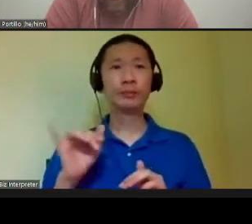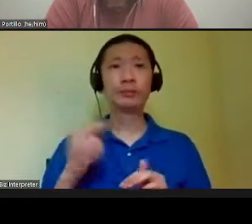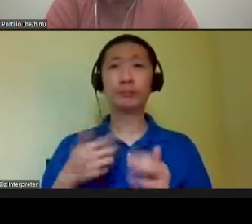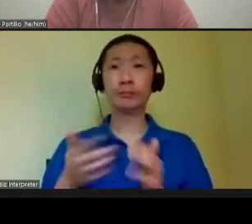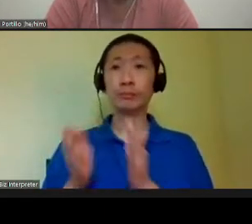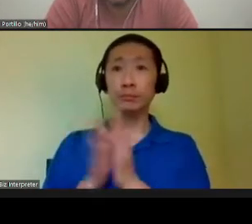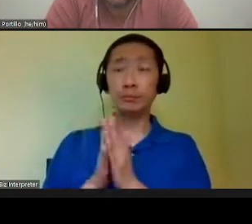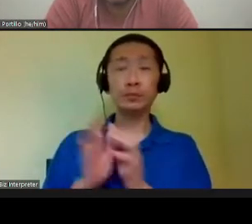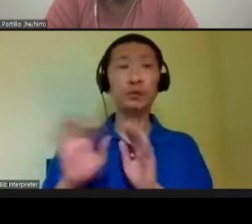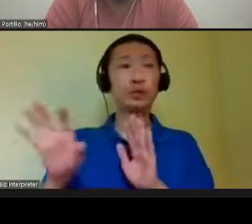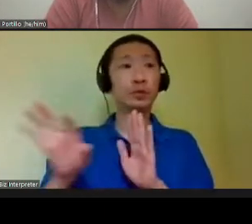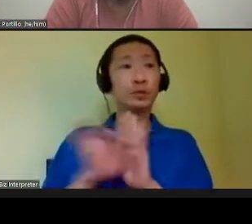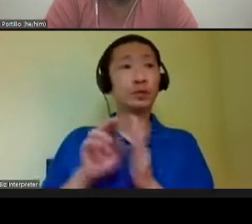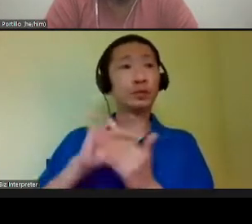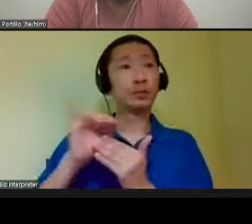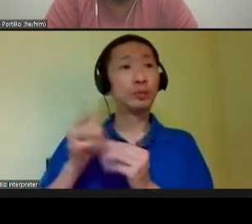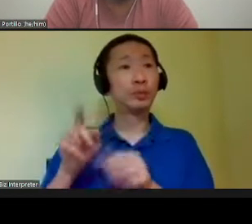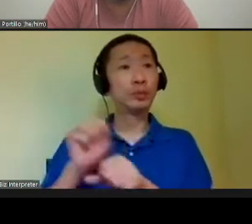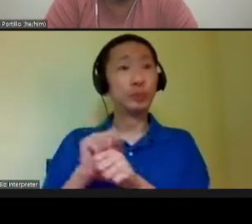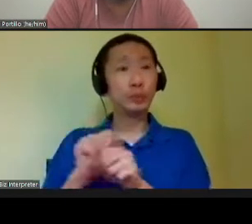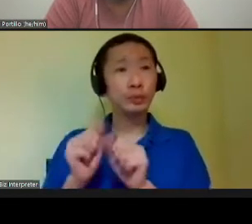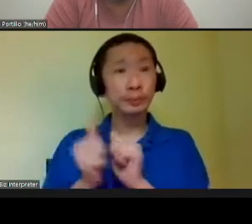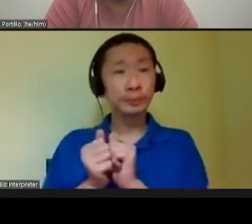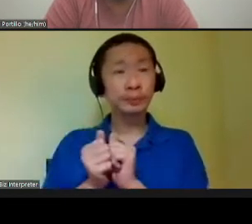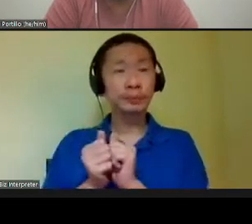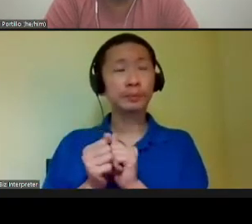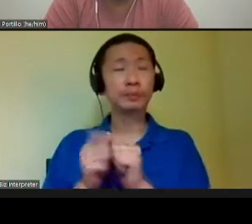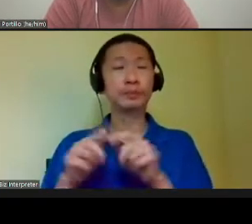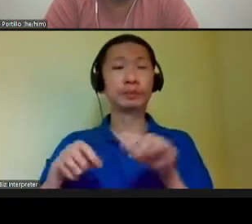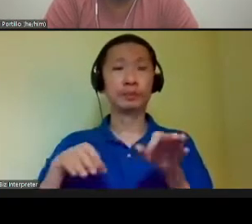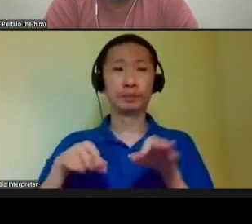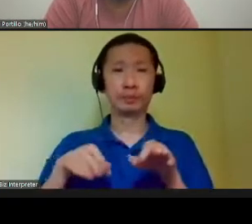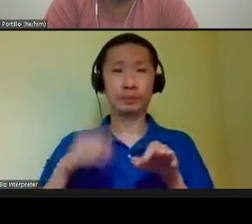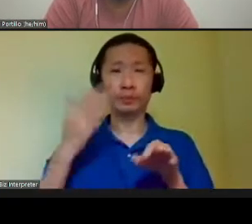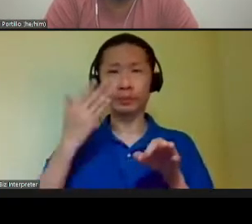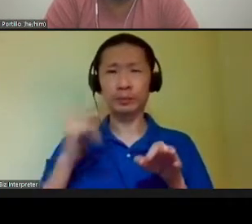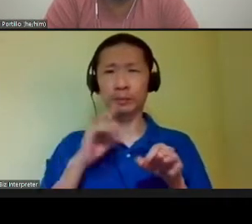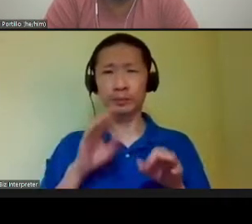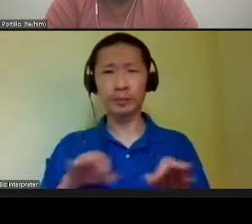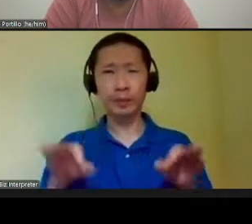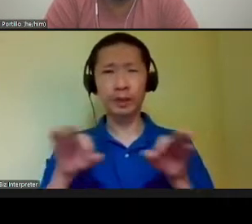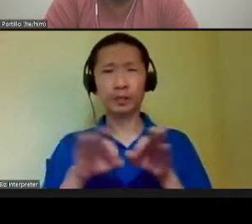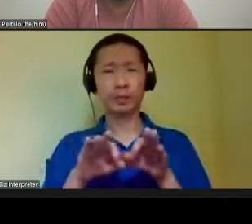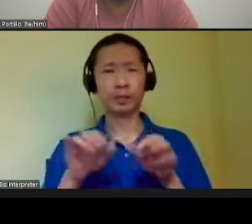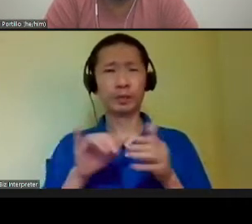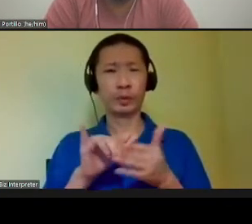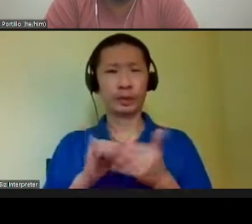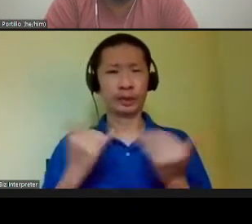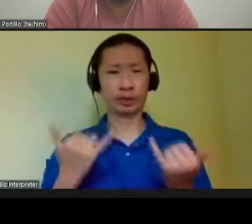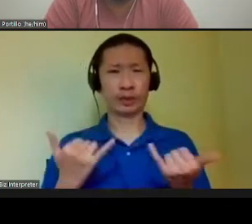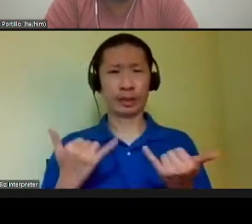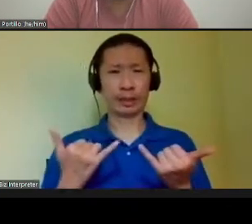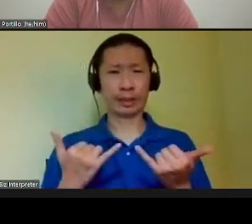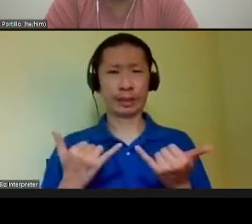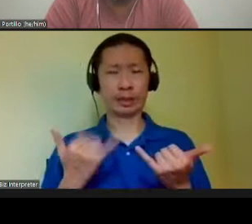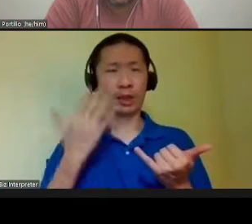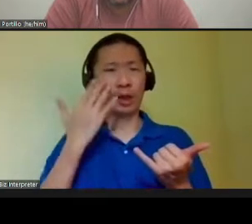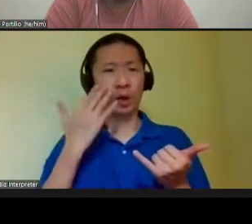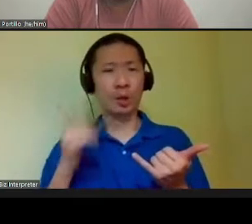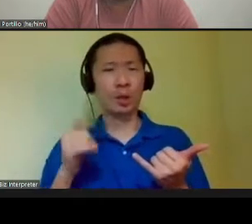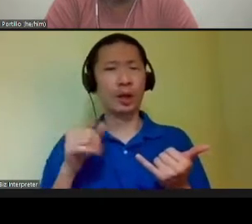to choose the projects that they're working on and to explain like, why is it important to be doing this right now? Why do you,